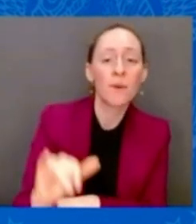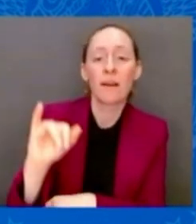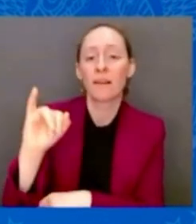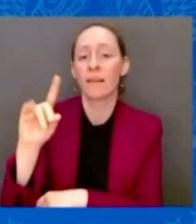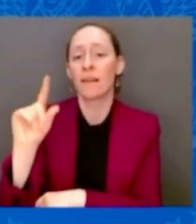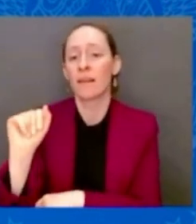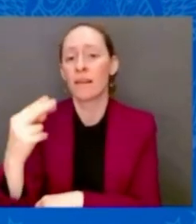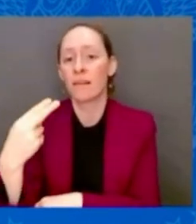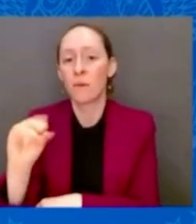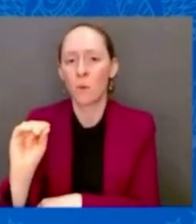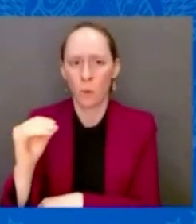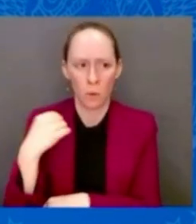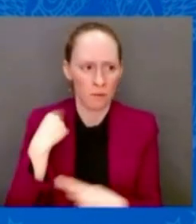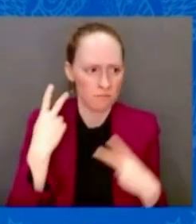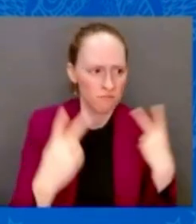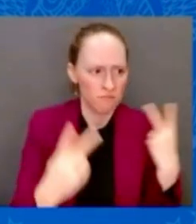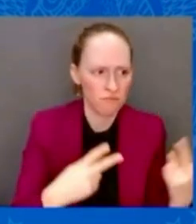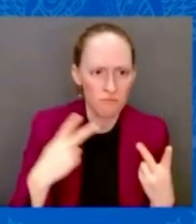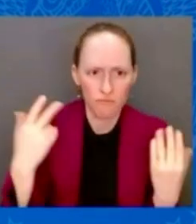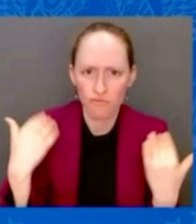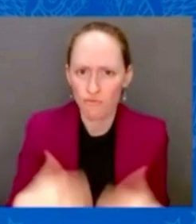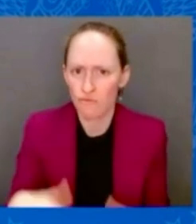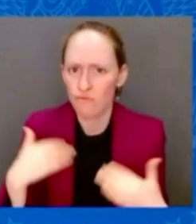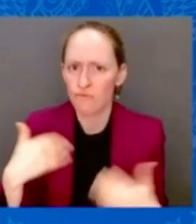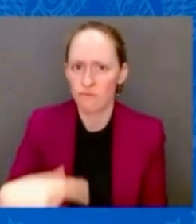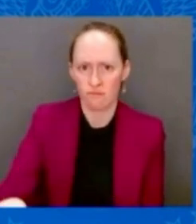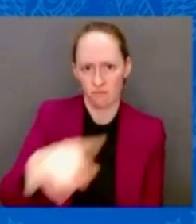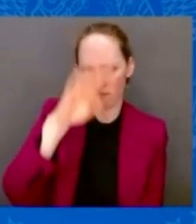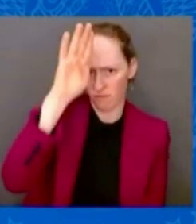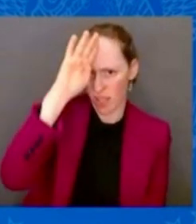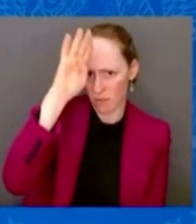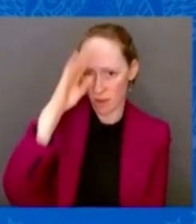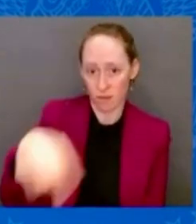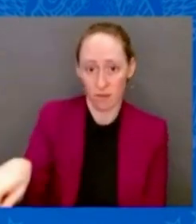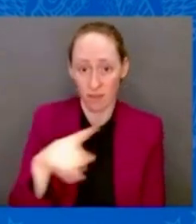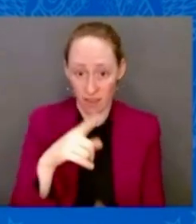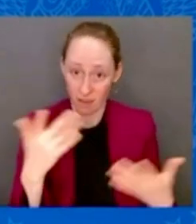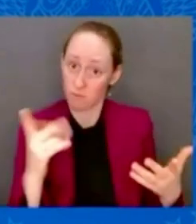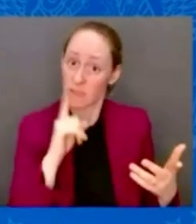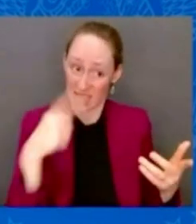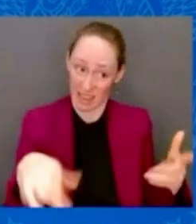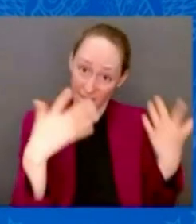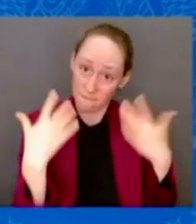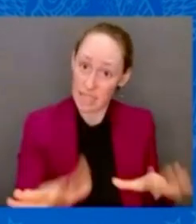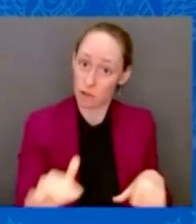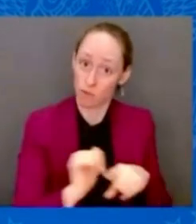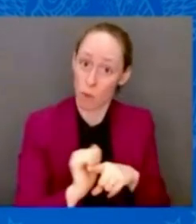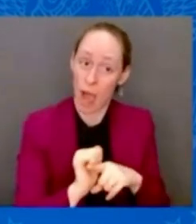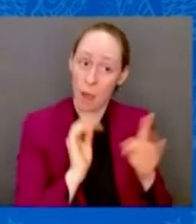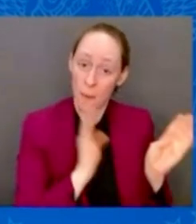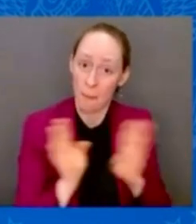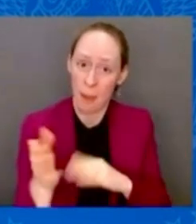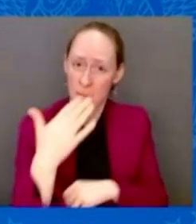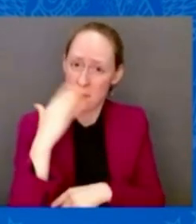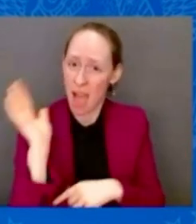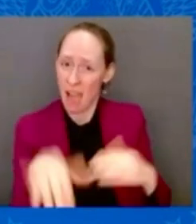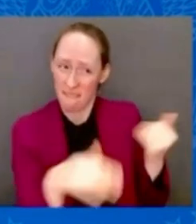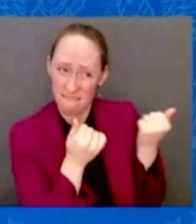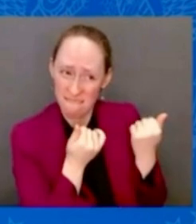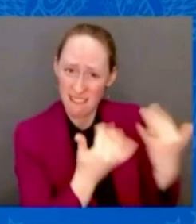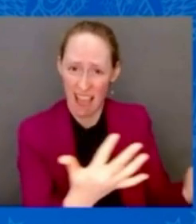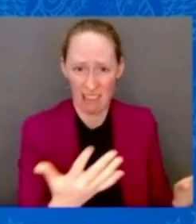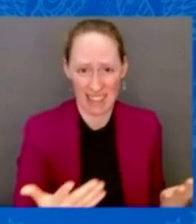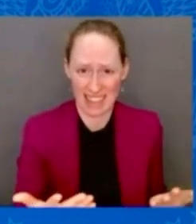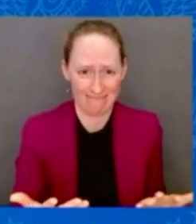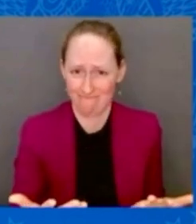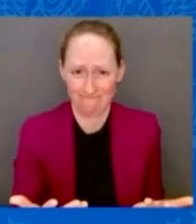wildfires, saving lives and risking their own. They brought boats and rescue equipment after hurricanes in Florida, Puerto Rico, New Jersey, New